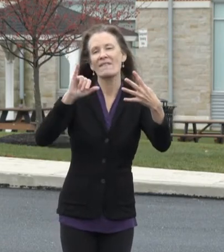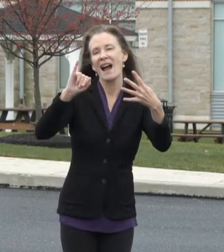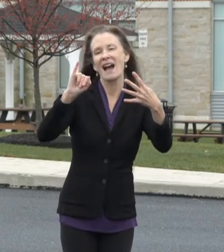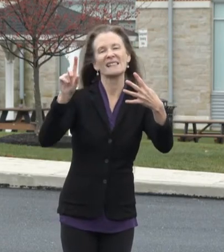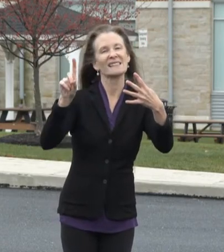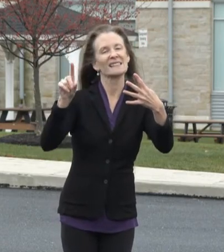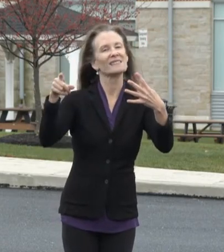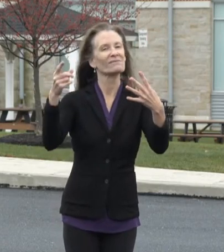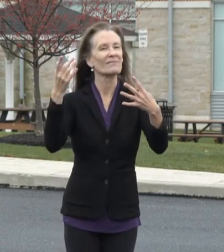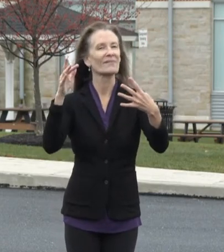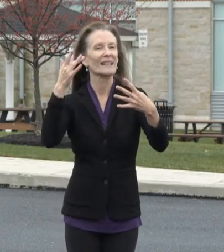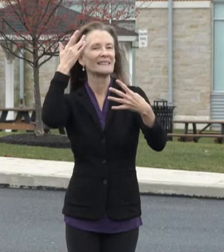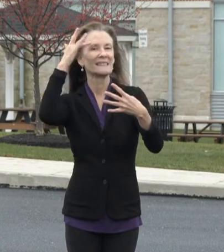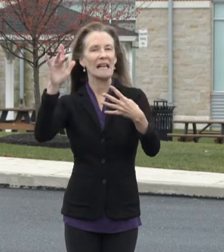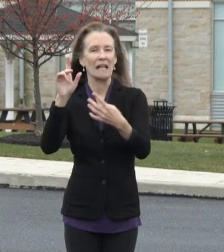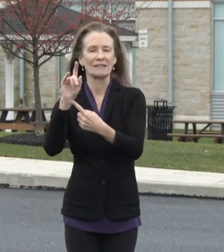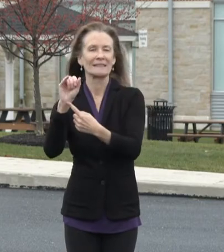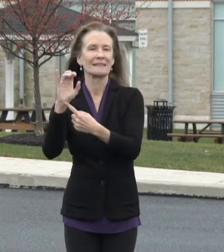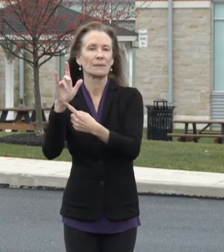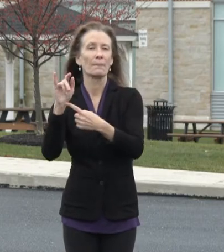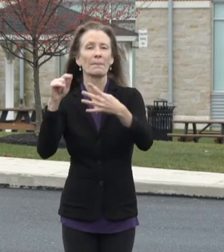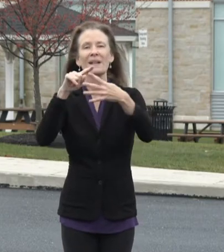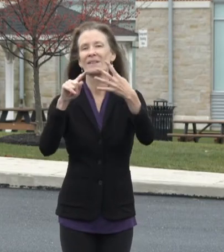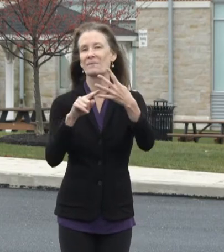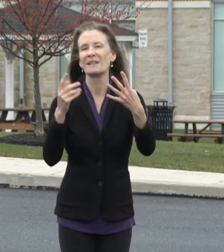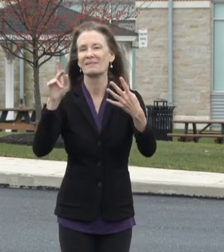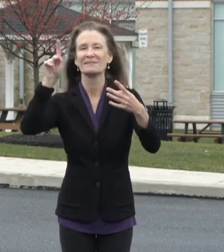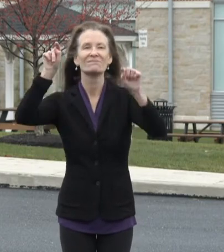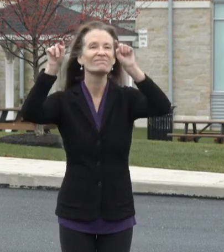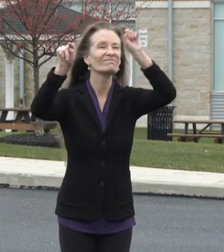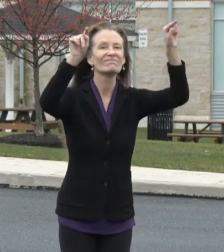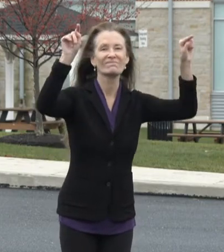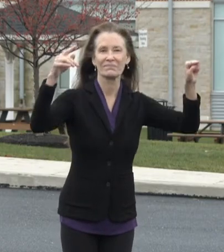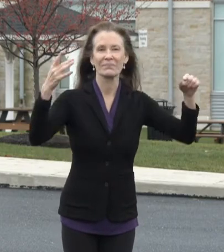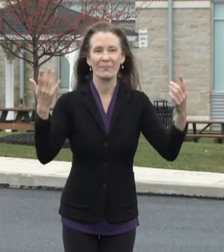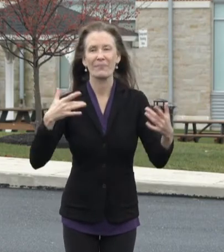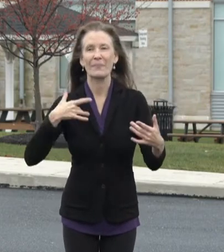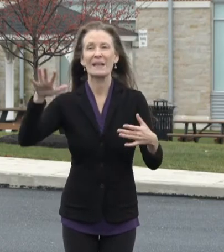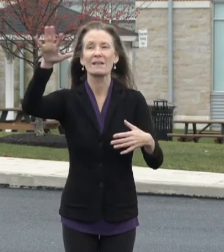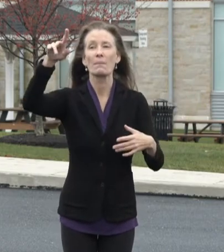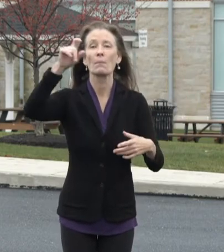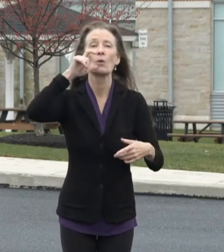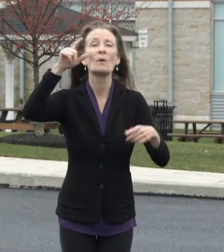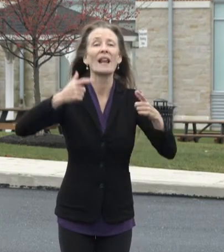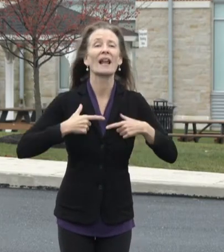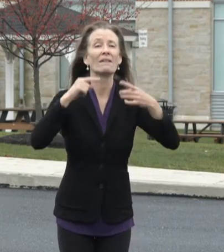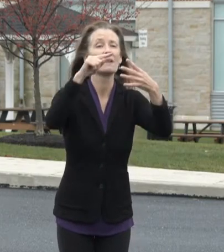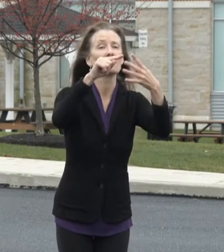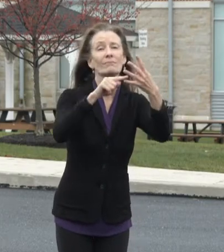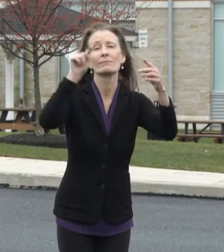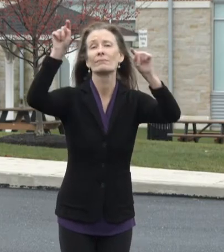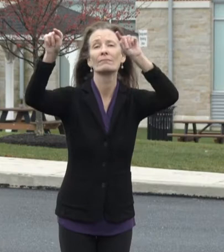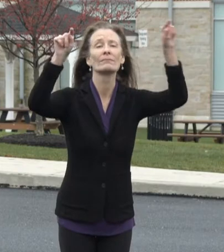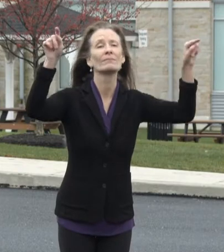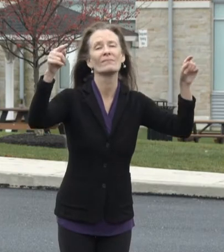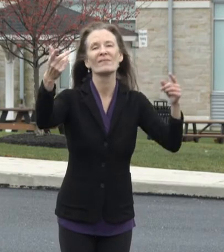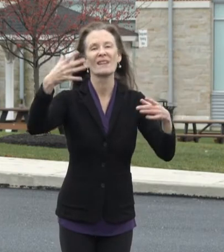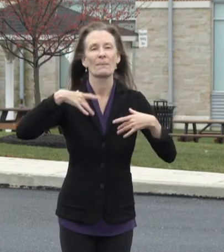four state centers tend to be older, and they may have co-occurring chronic health needs. Our state